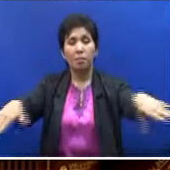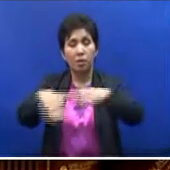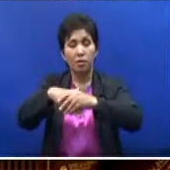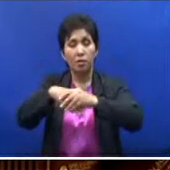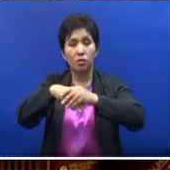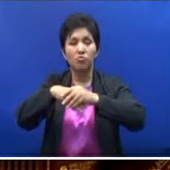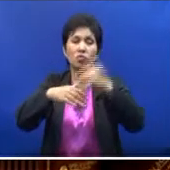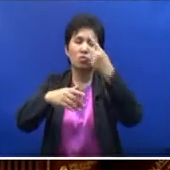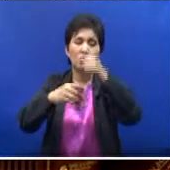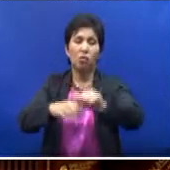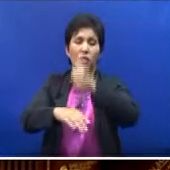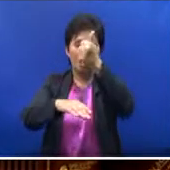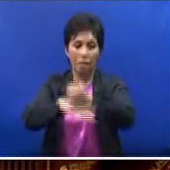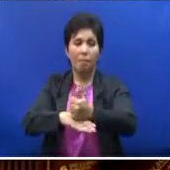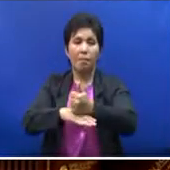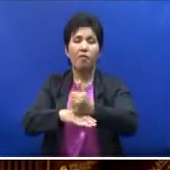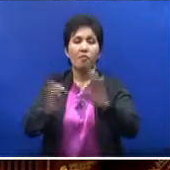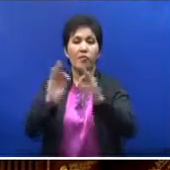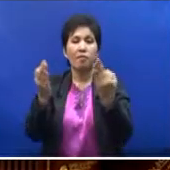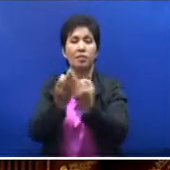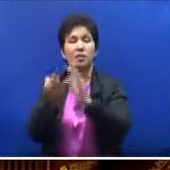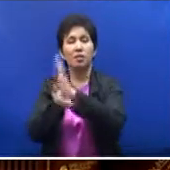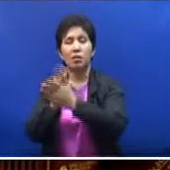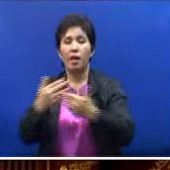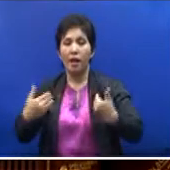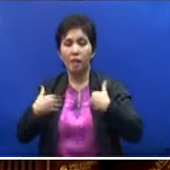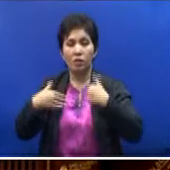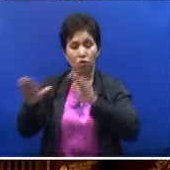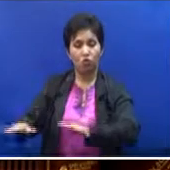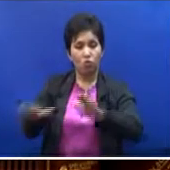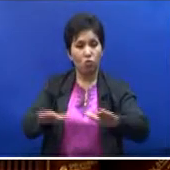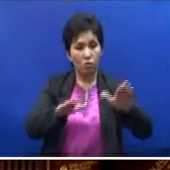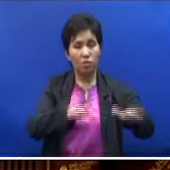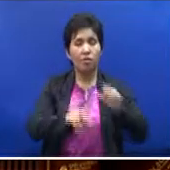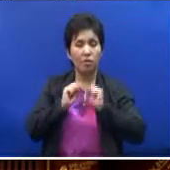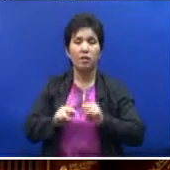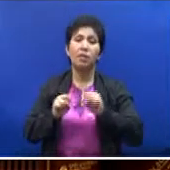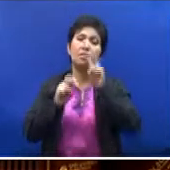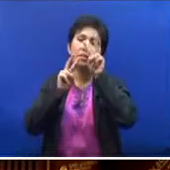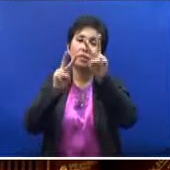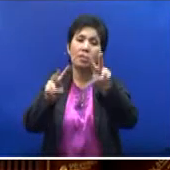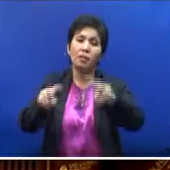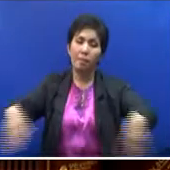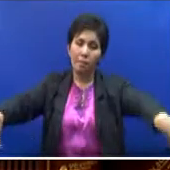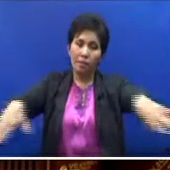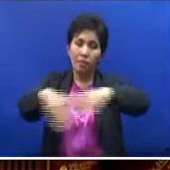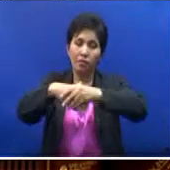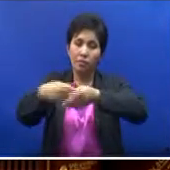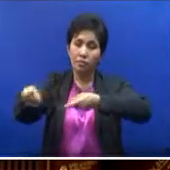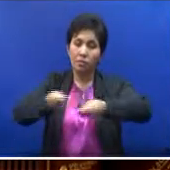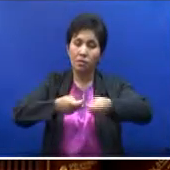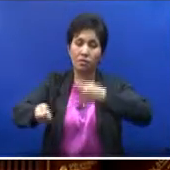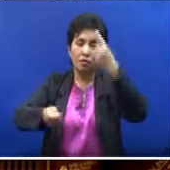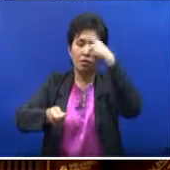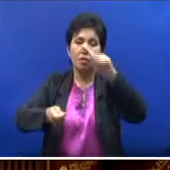establish a family. Okay, so when they have family, so meaning that they have children. Okay, so we can see that the marriage is meant